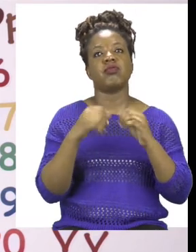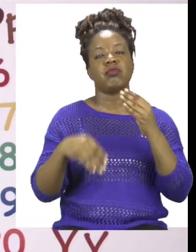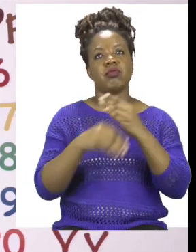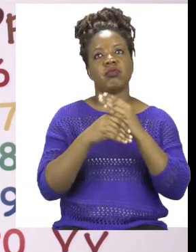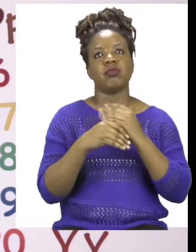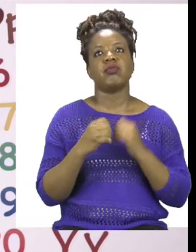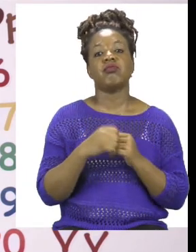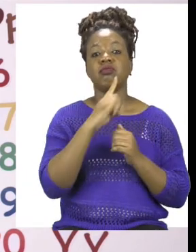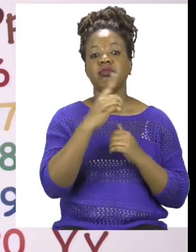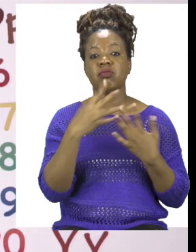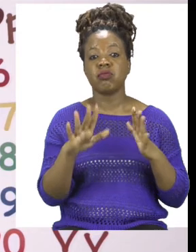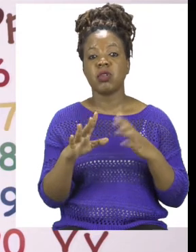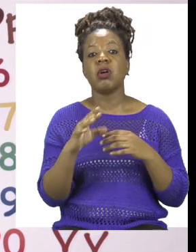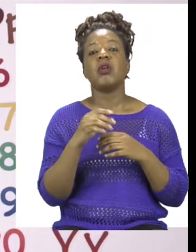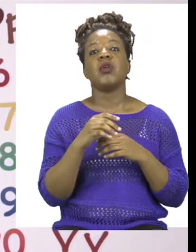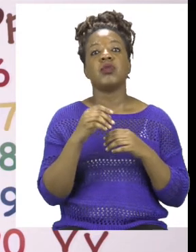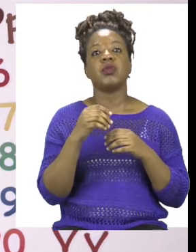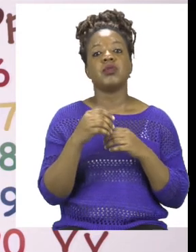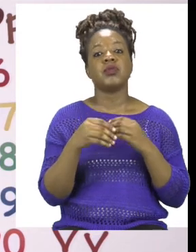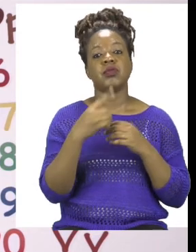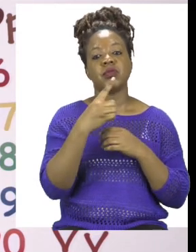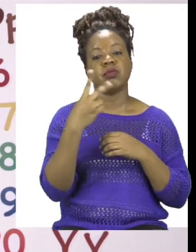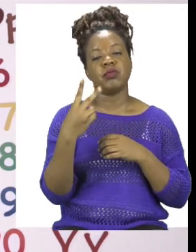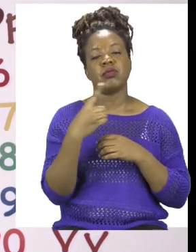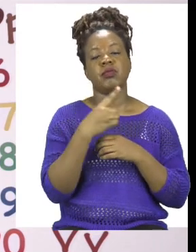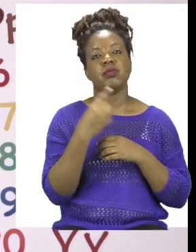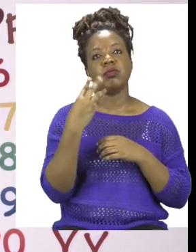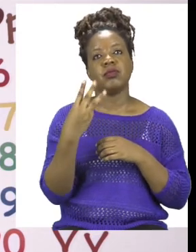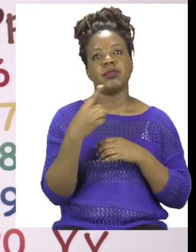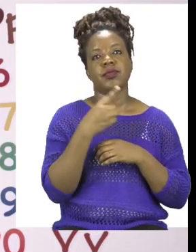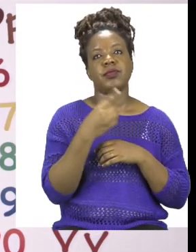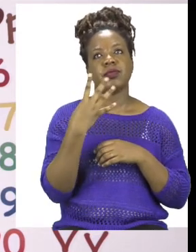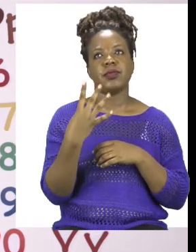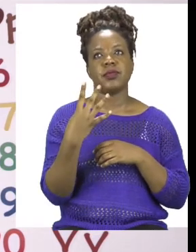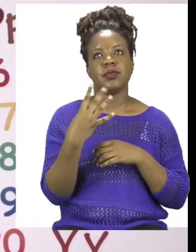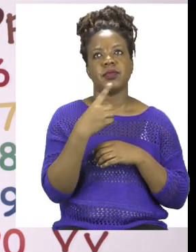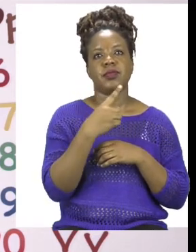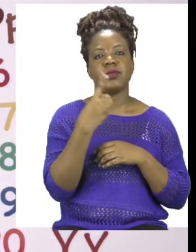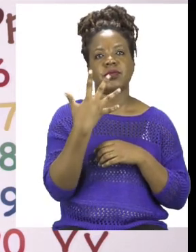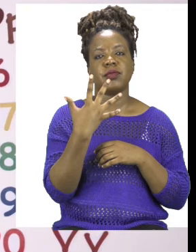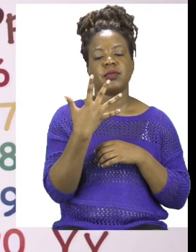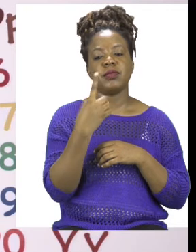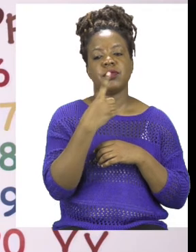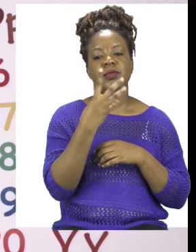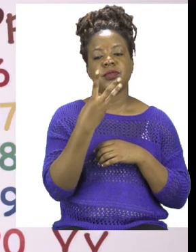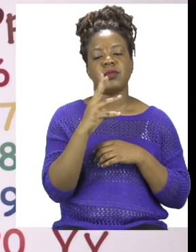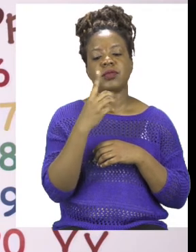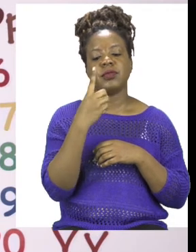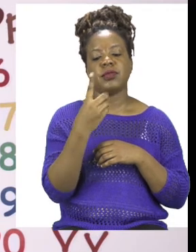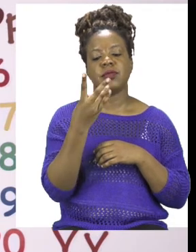11 is already there. 12, 13, 14, 15,